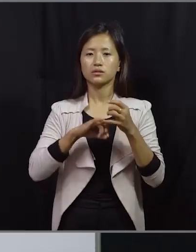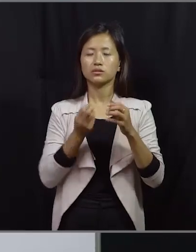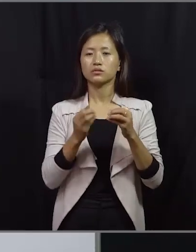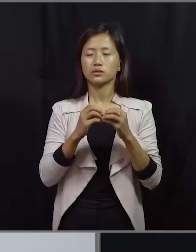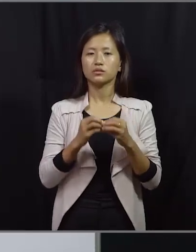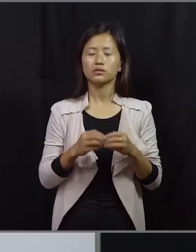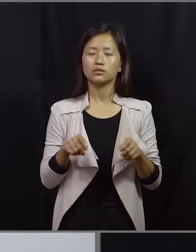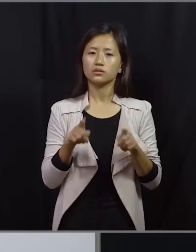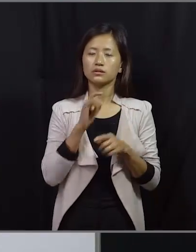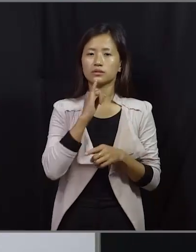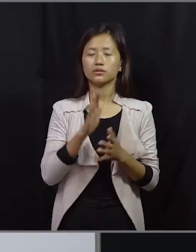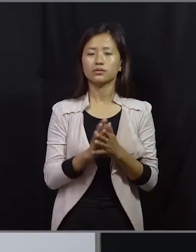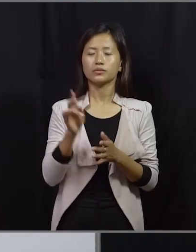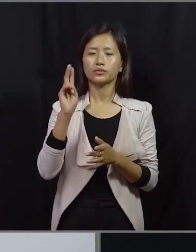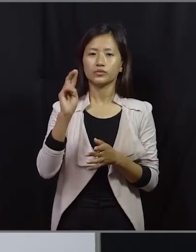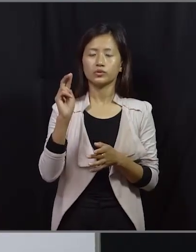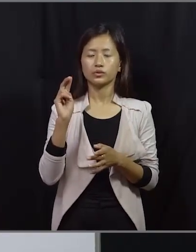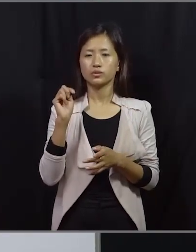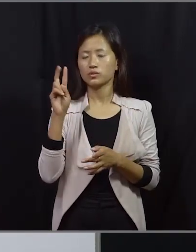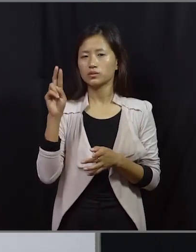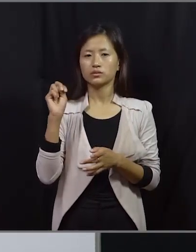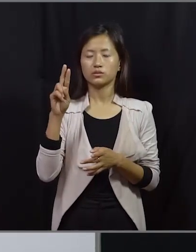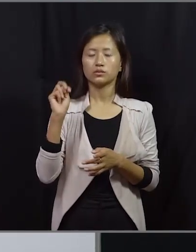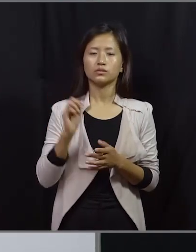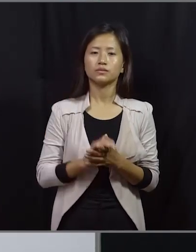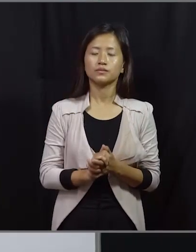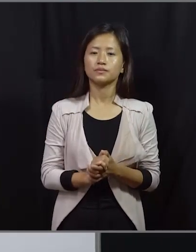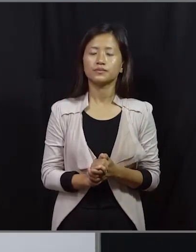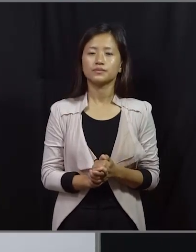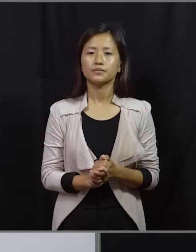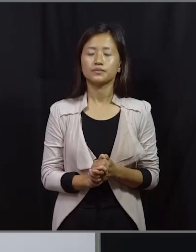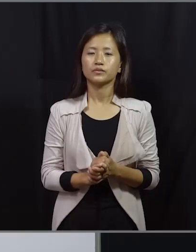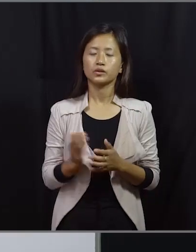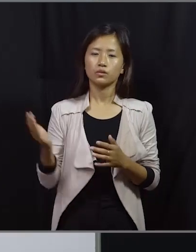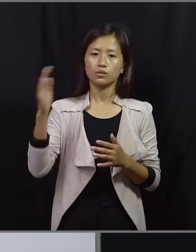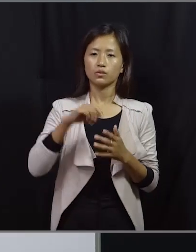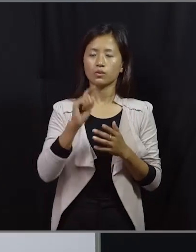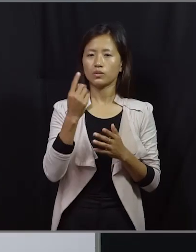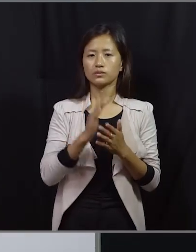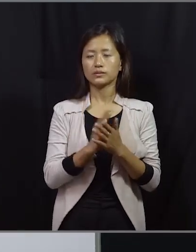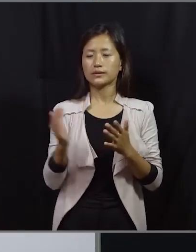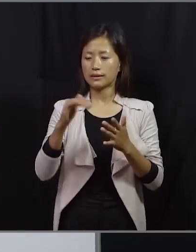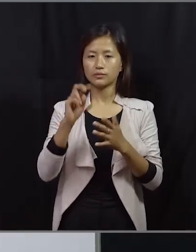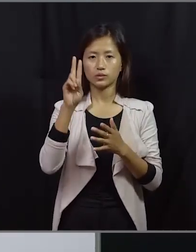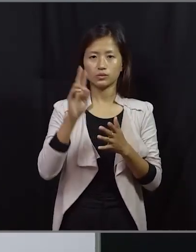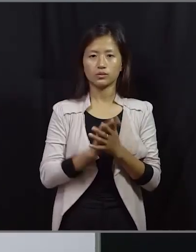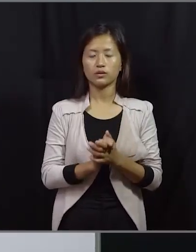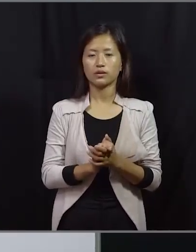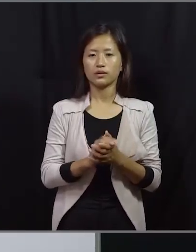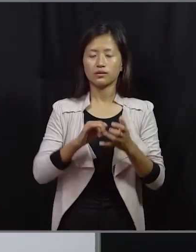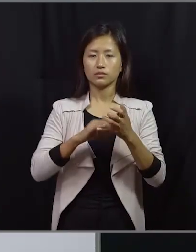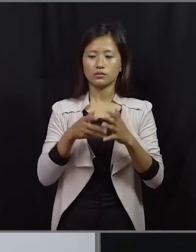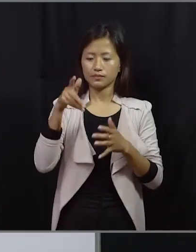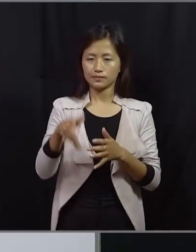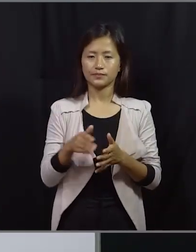2. All the possible subsets we have to write. And then 1, 2, because every set is a subset of